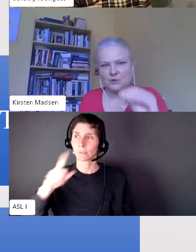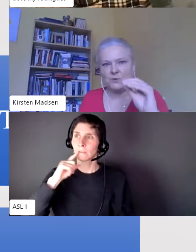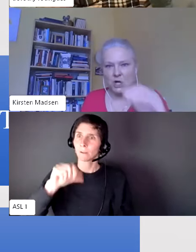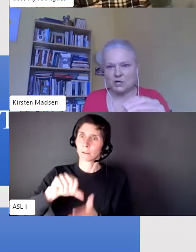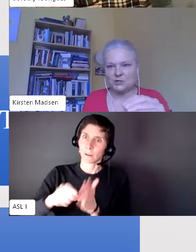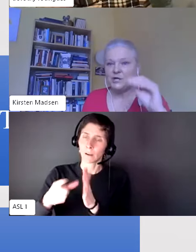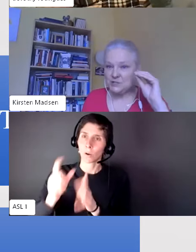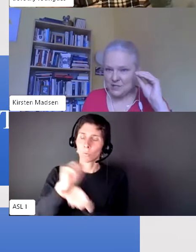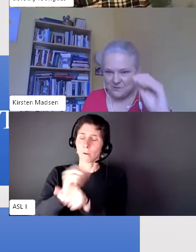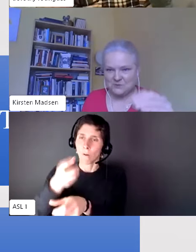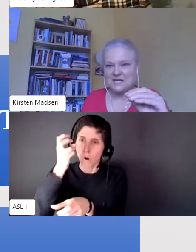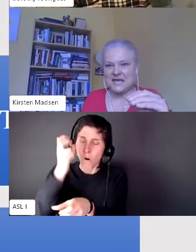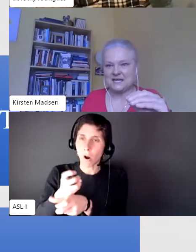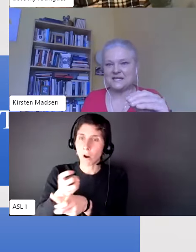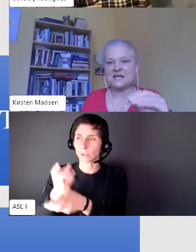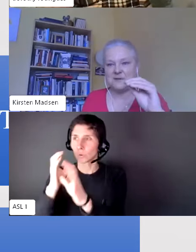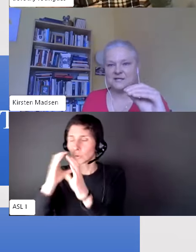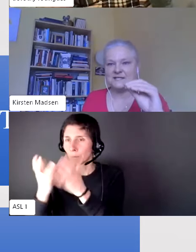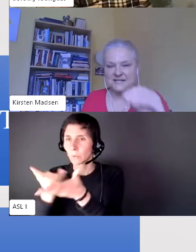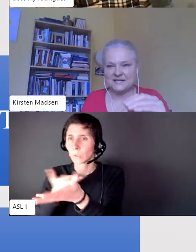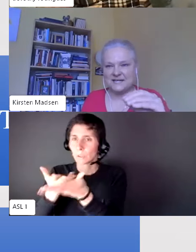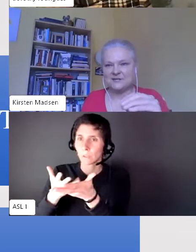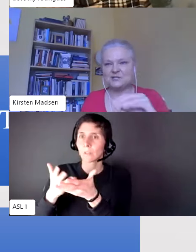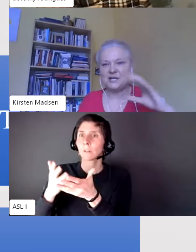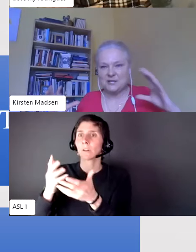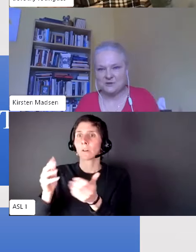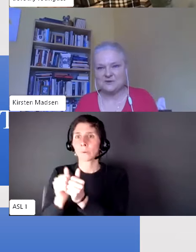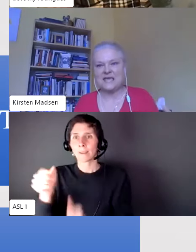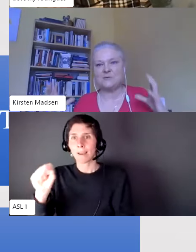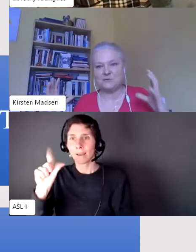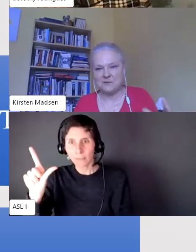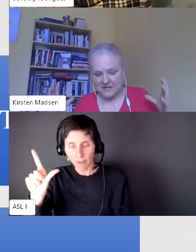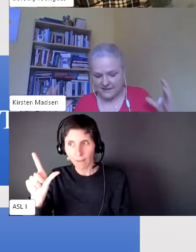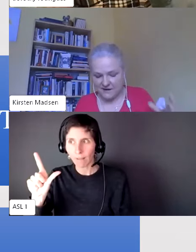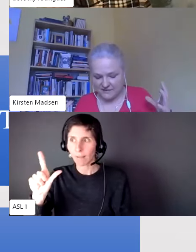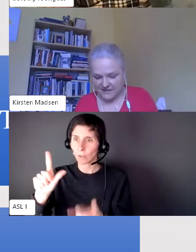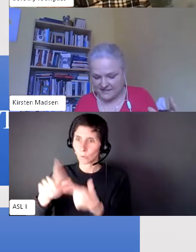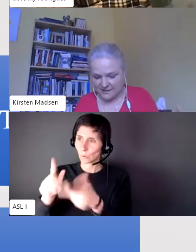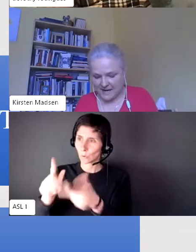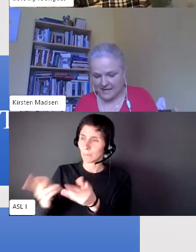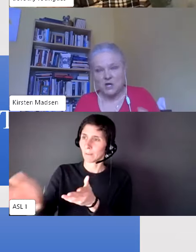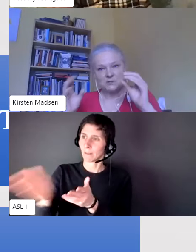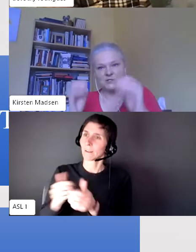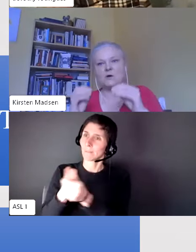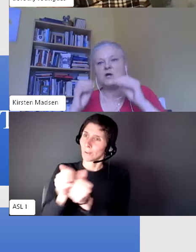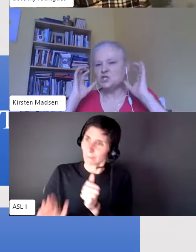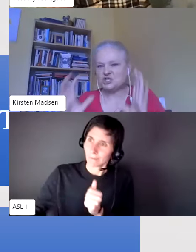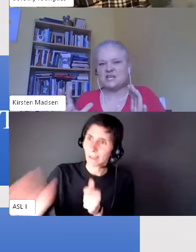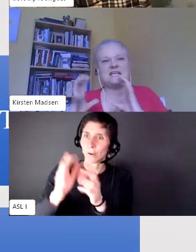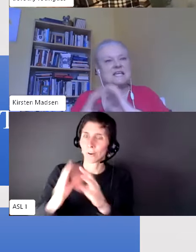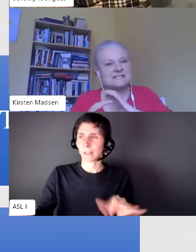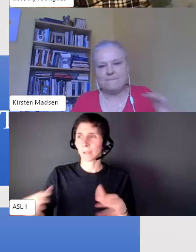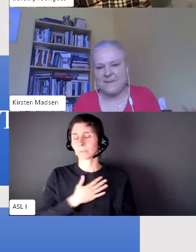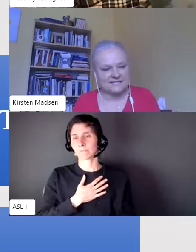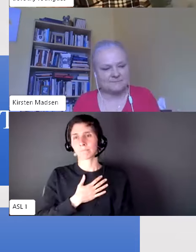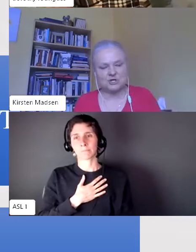so hard to communicate in American Sign Language and communicate with people in an authentic way. So she